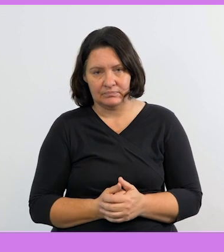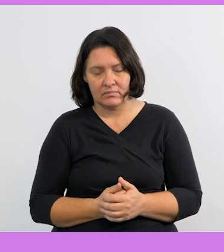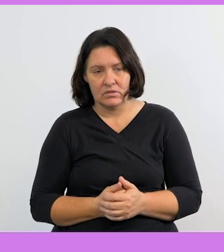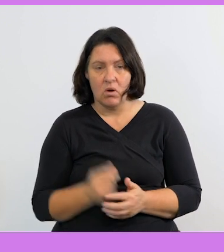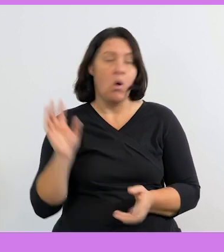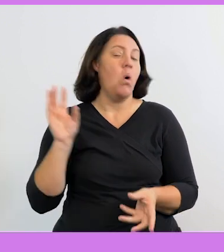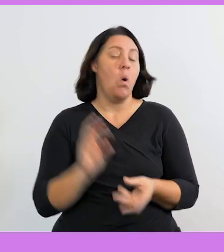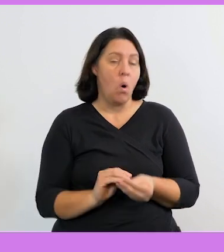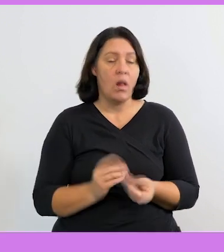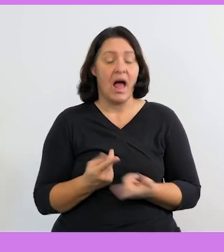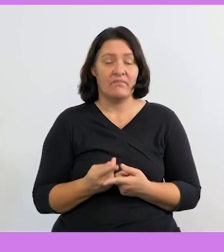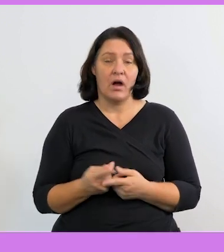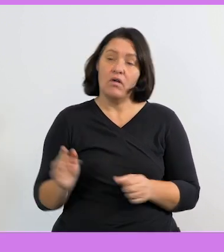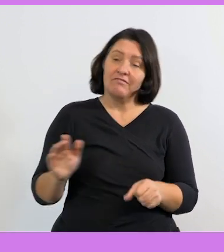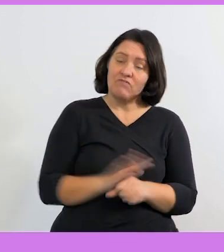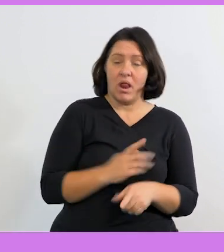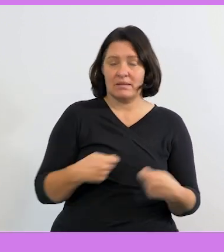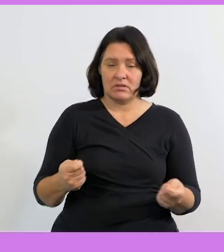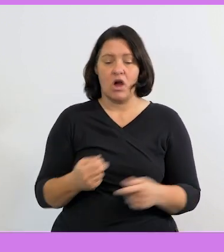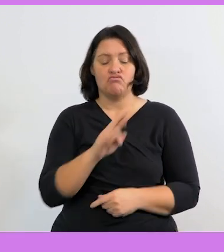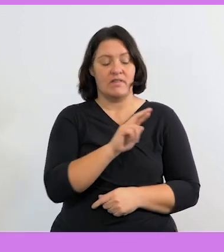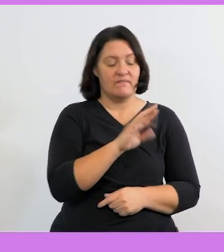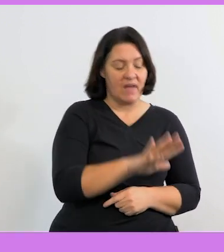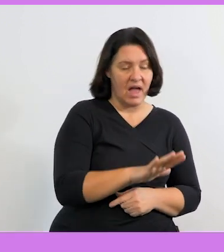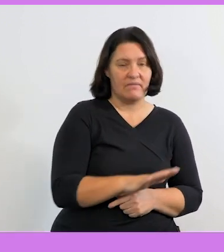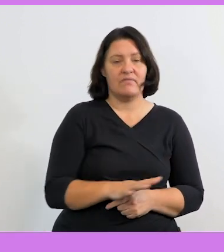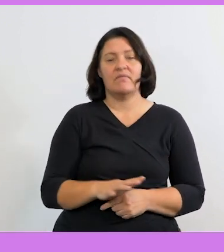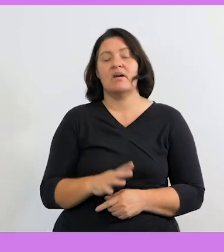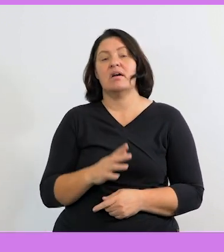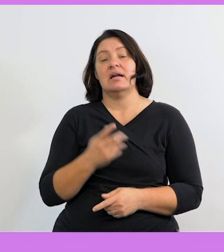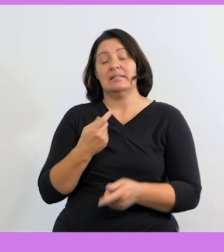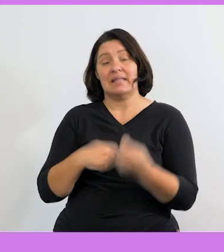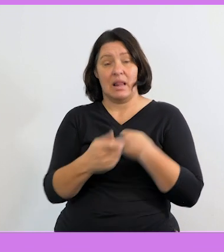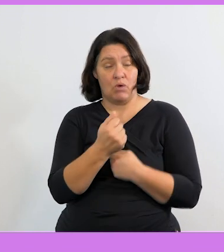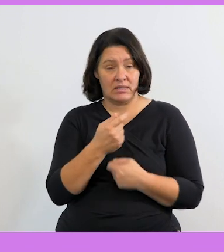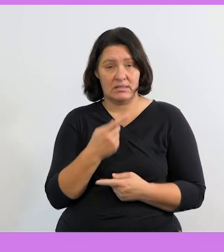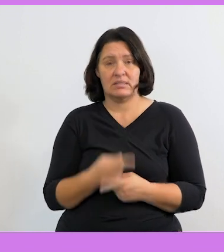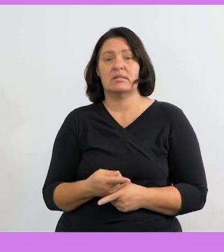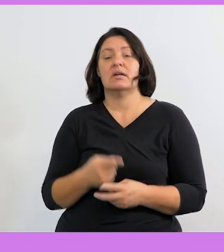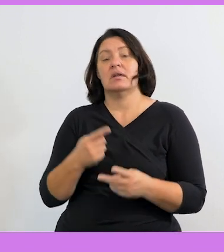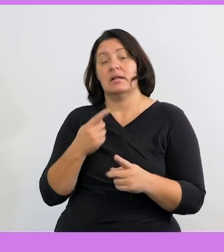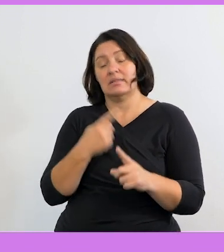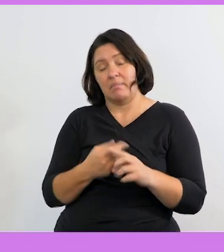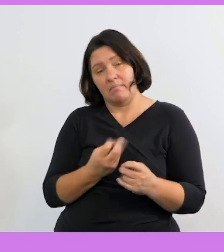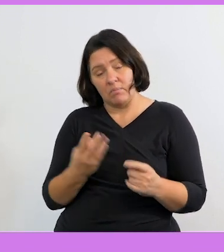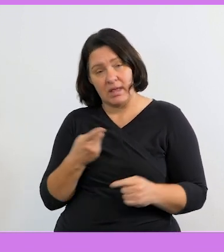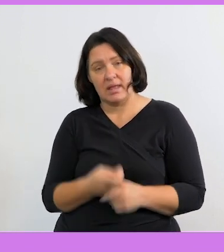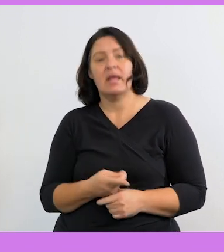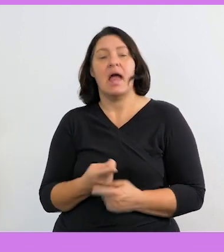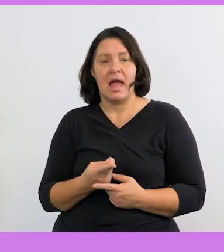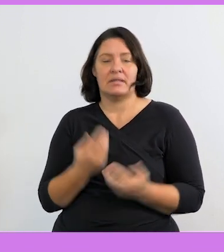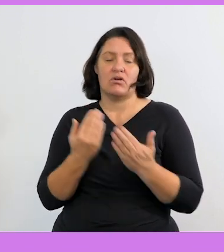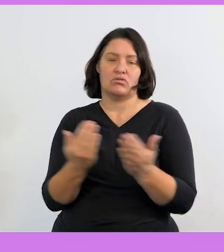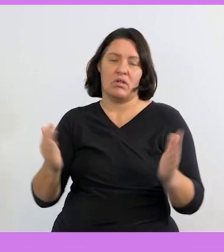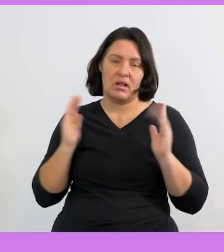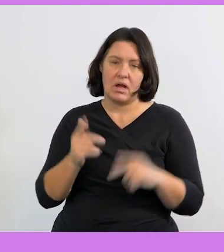So in all, to get his total expenses, I'll take the 5 Rand selling price, multiply by the number of bunny chows,